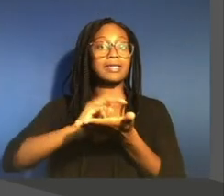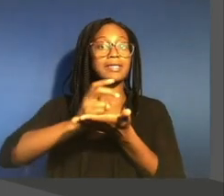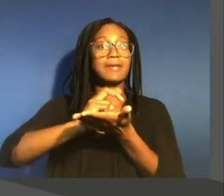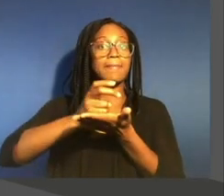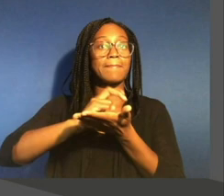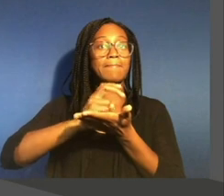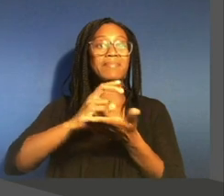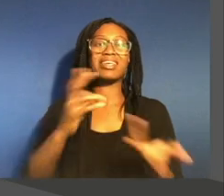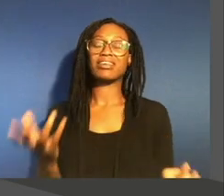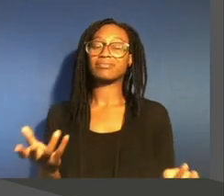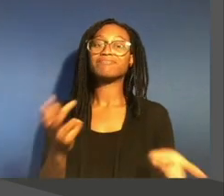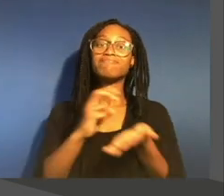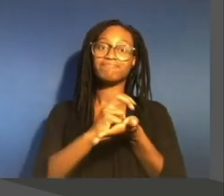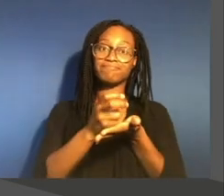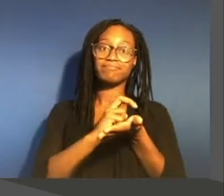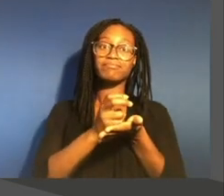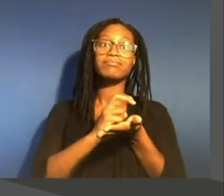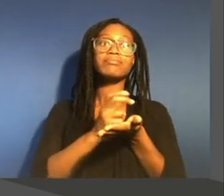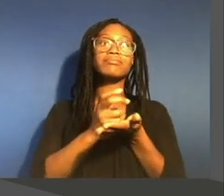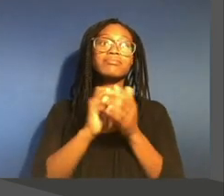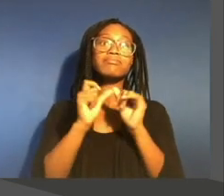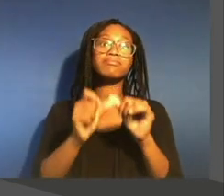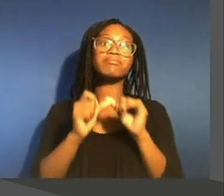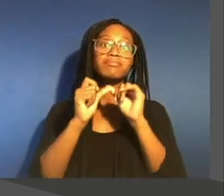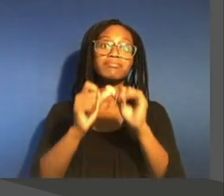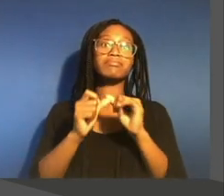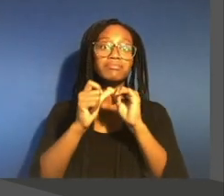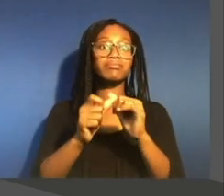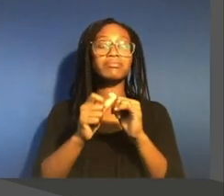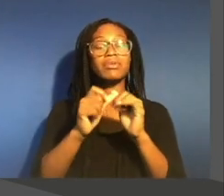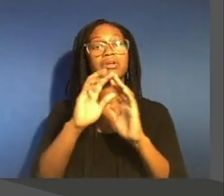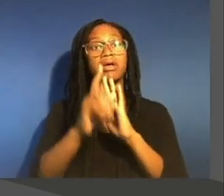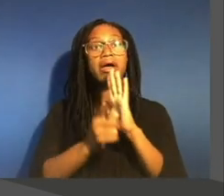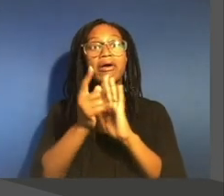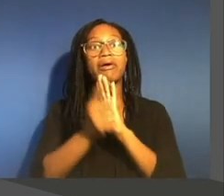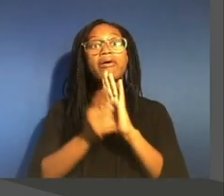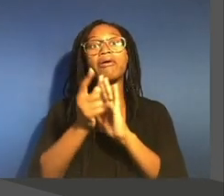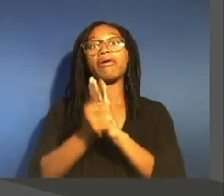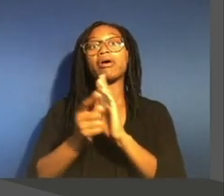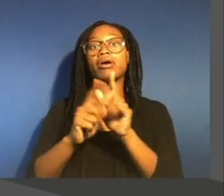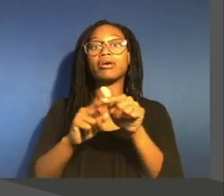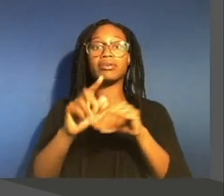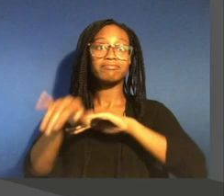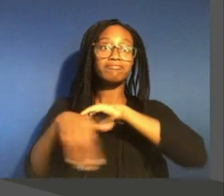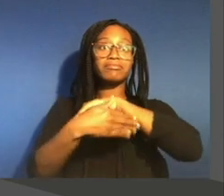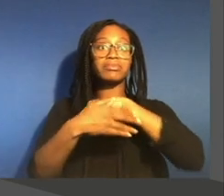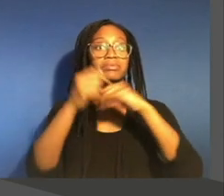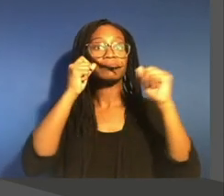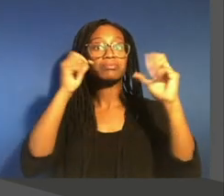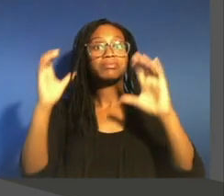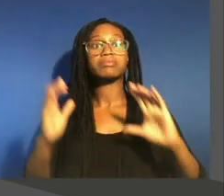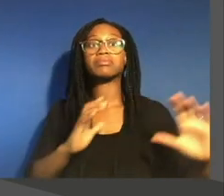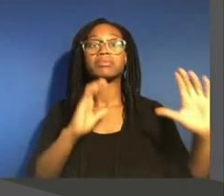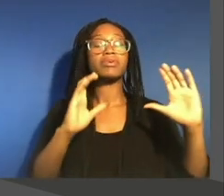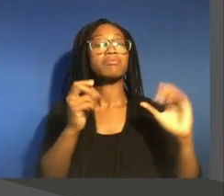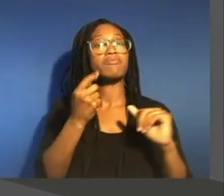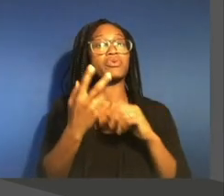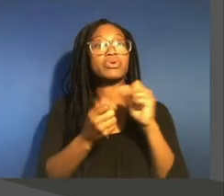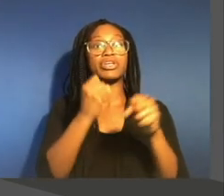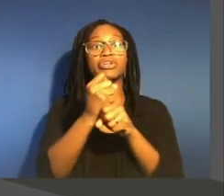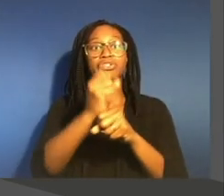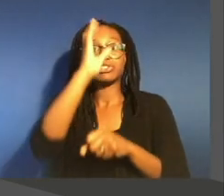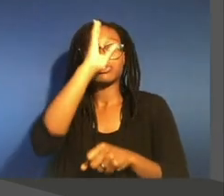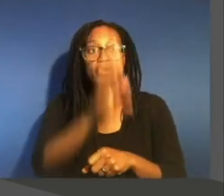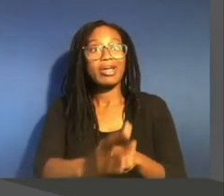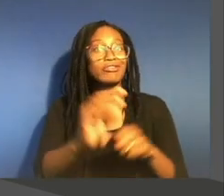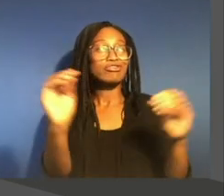us, for our son, usually happens at night. And we ended up not sleeping basically for years, because the times that we were not